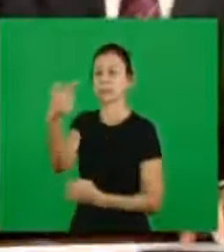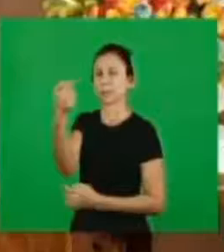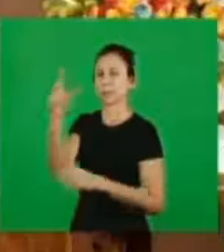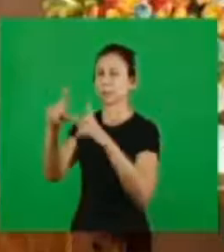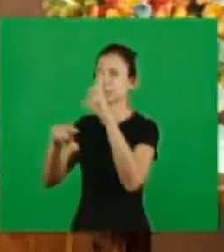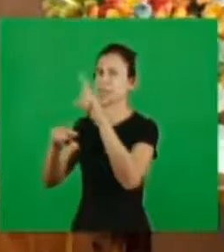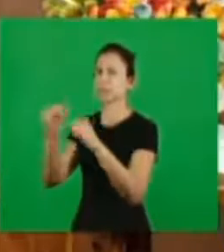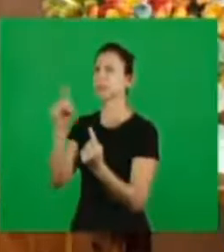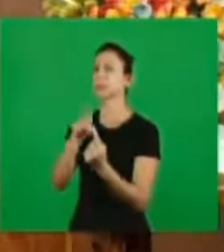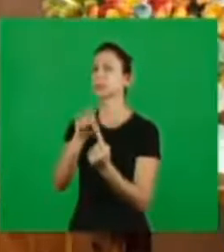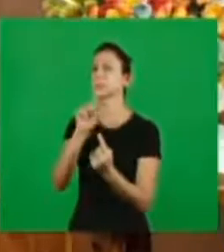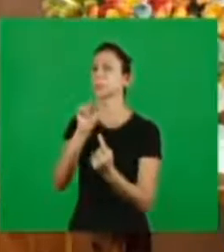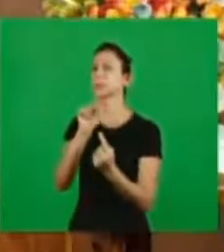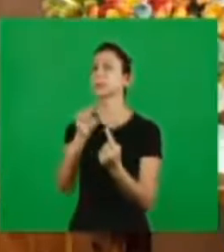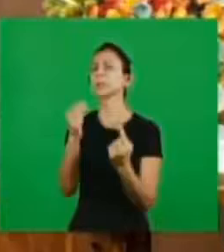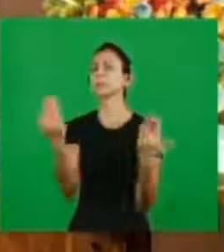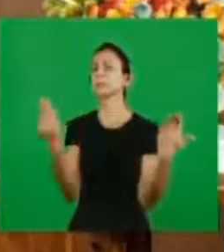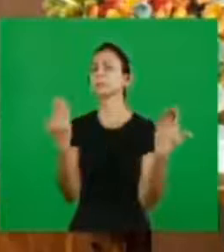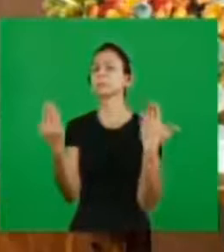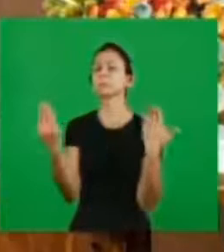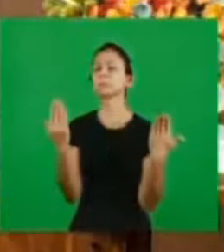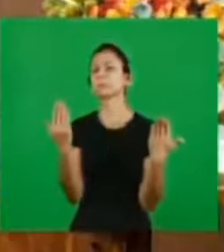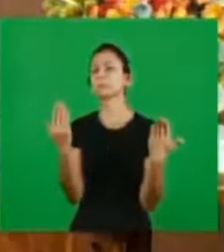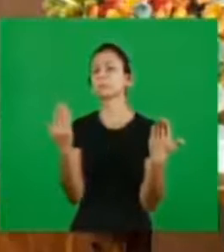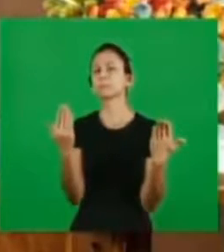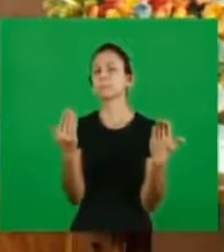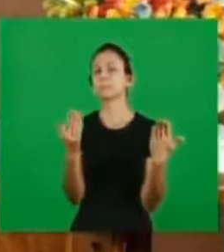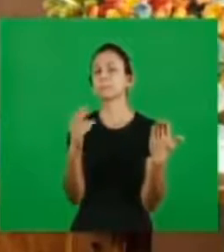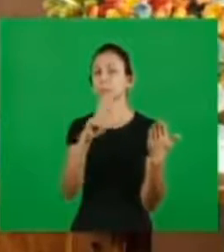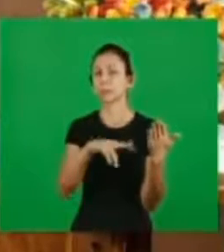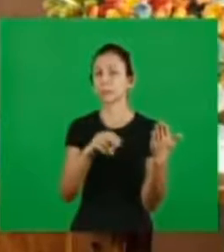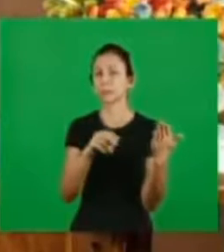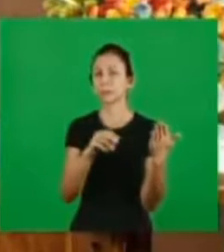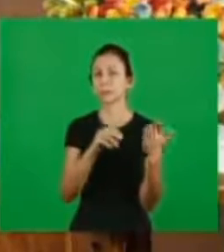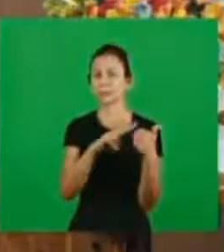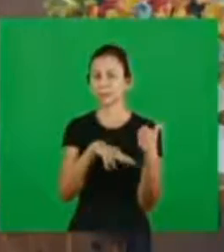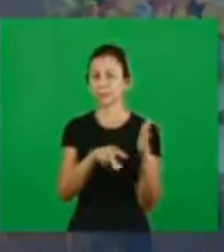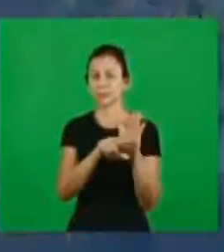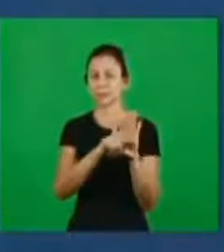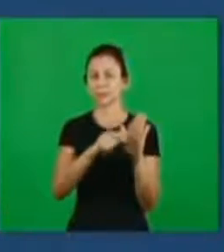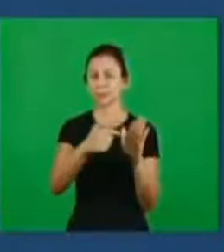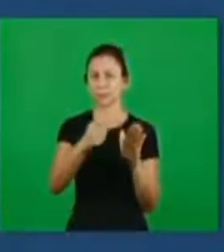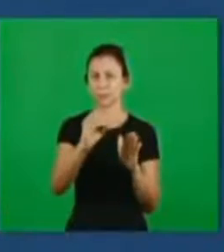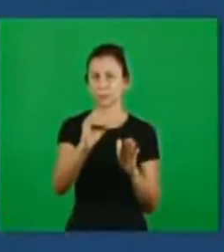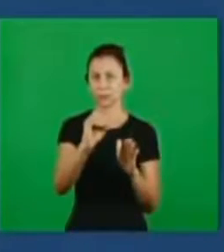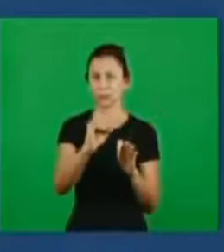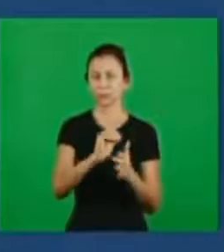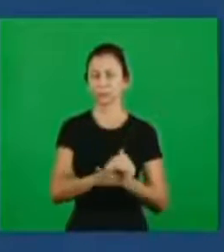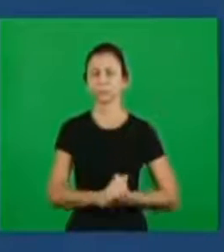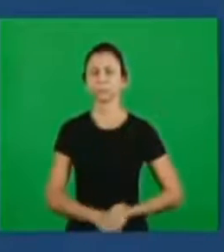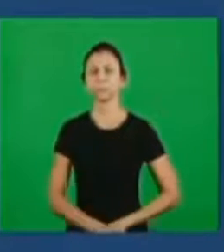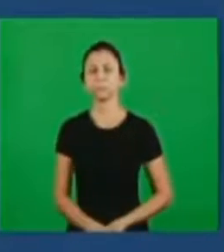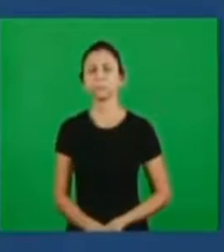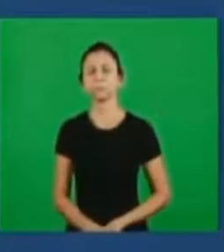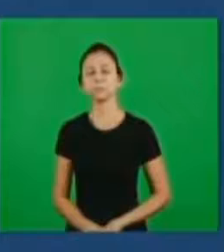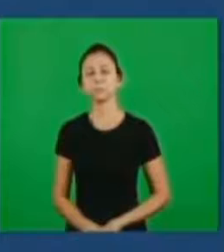of the seven stars? So let's read verse 20. Let us read all together. Let's read.